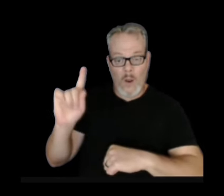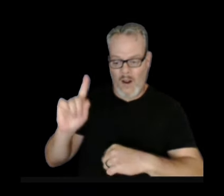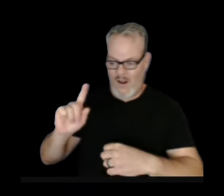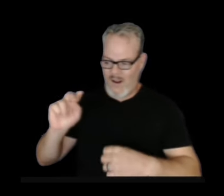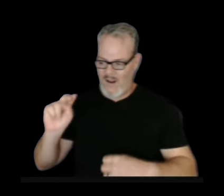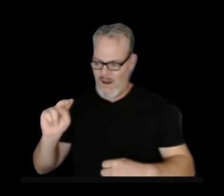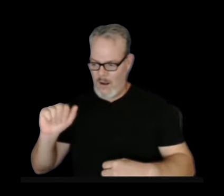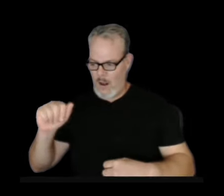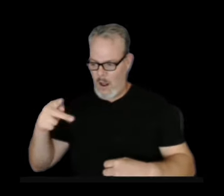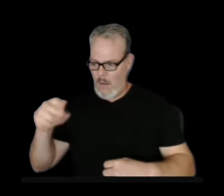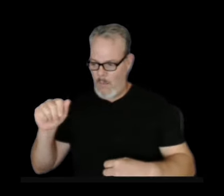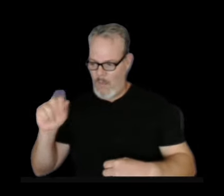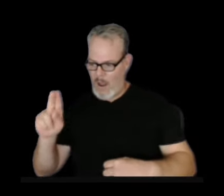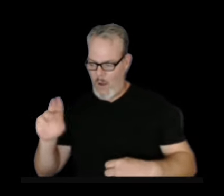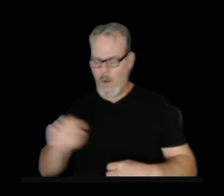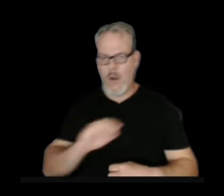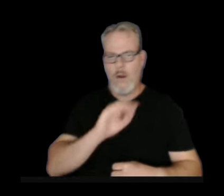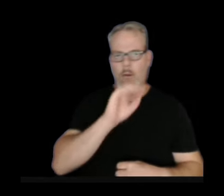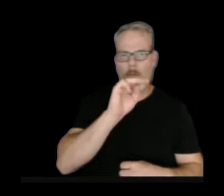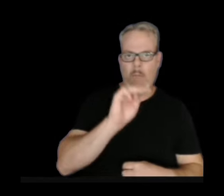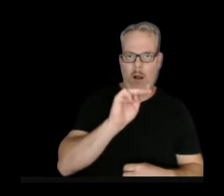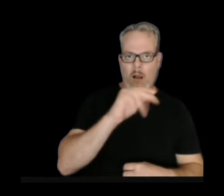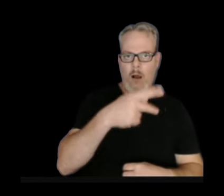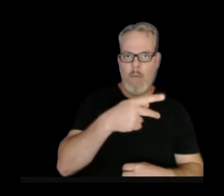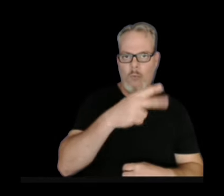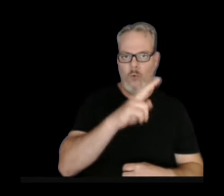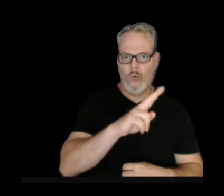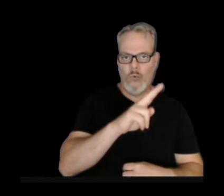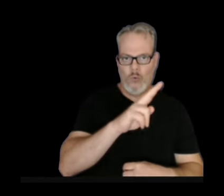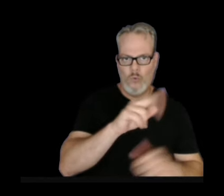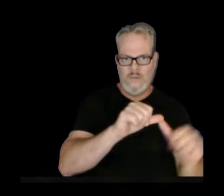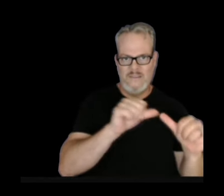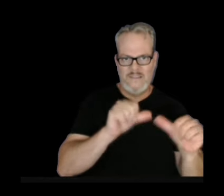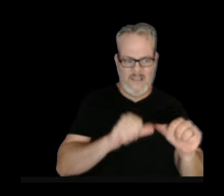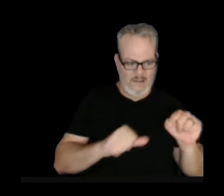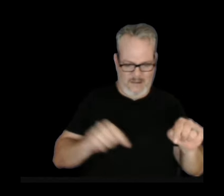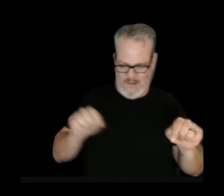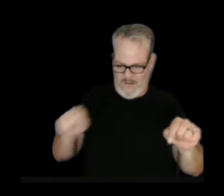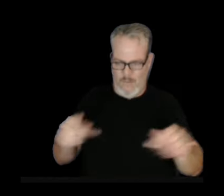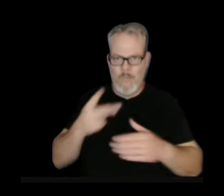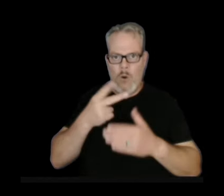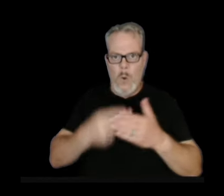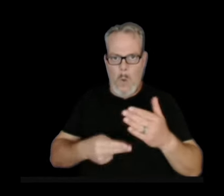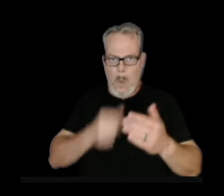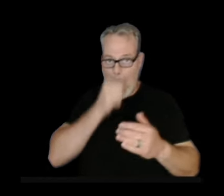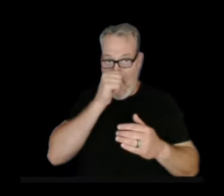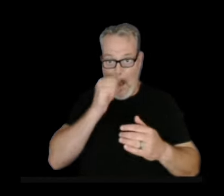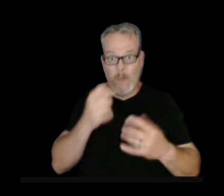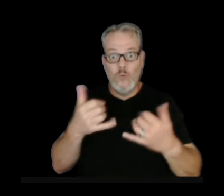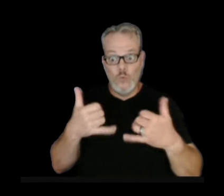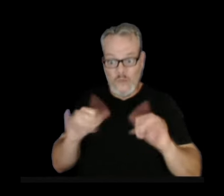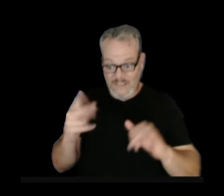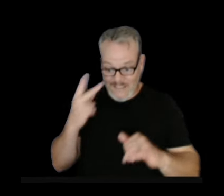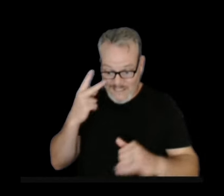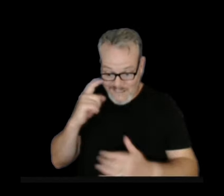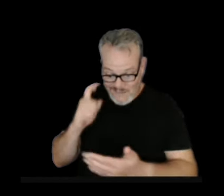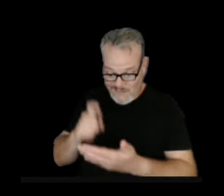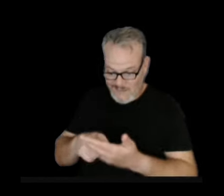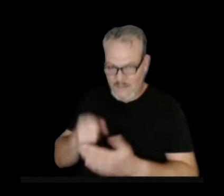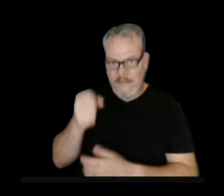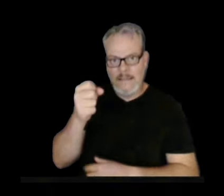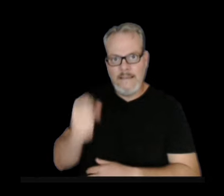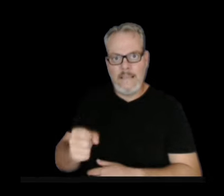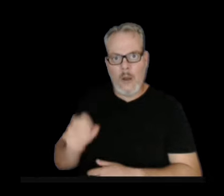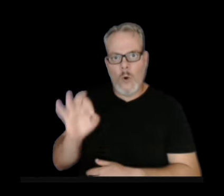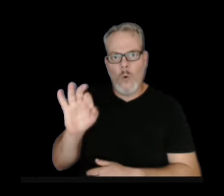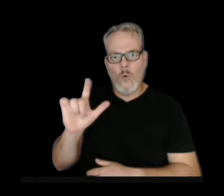craters, and in the Upper East Rift Connector by Maunaulu as well. We do continue to have south flank earthquakes ongoing as the volcano